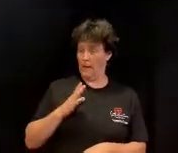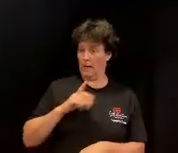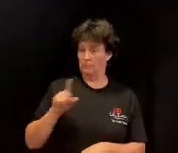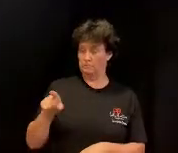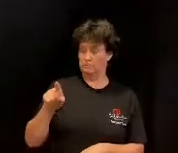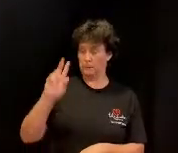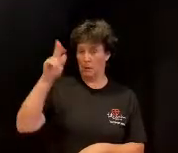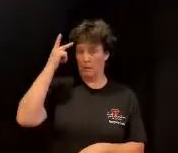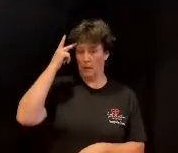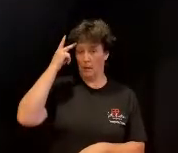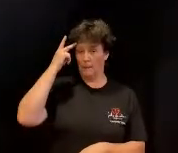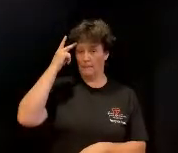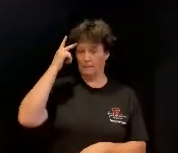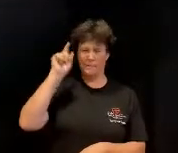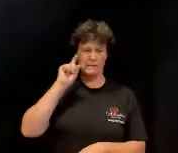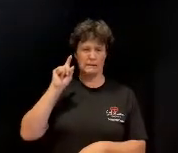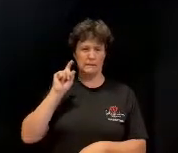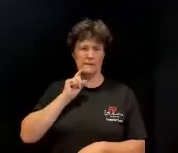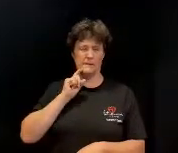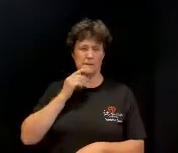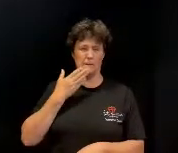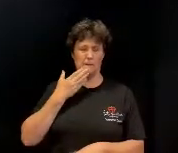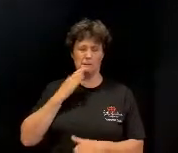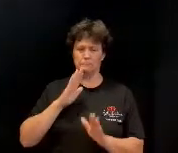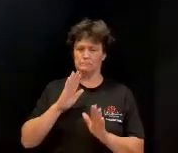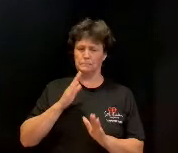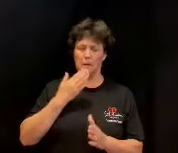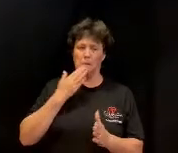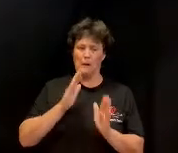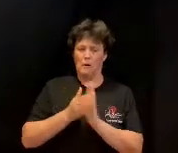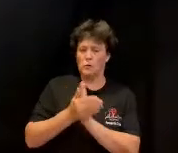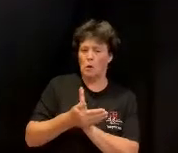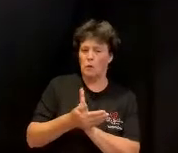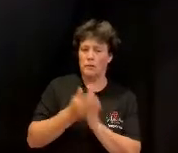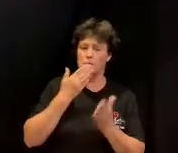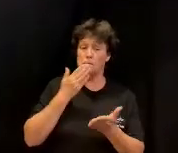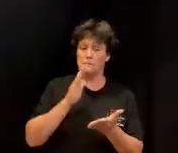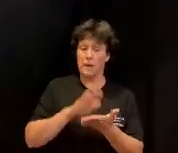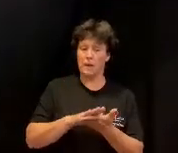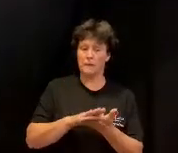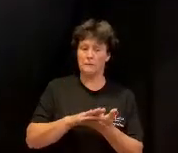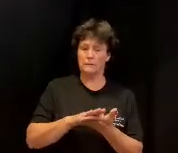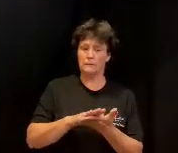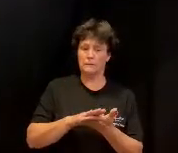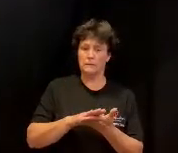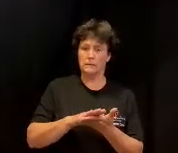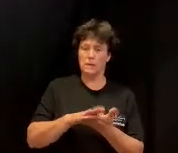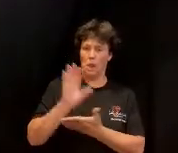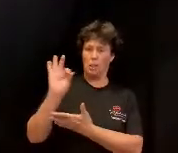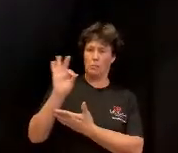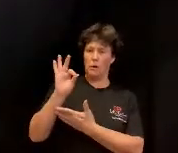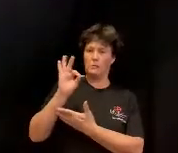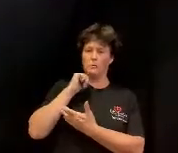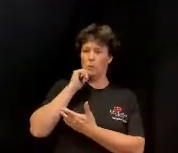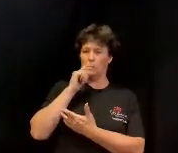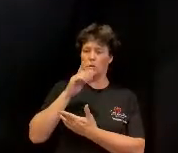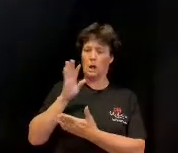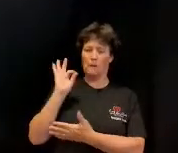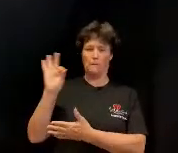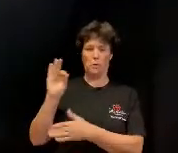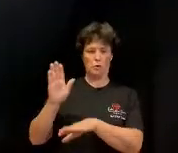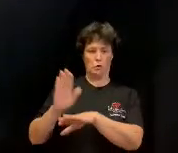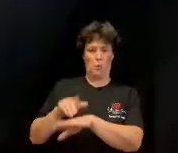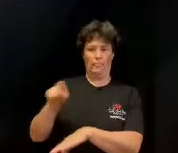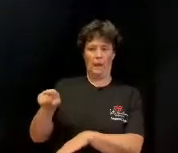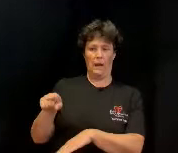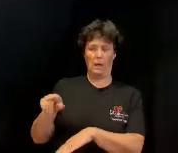that was a sexual immorality that was going on in the church. They weren't addressing that sexual immorality. They